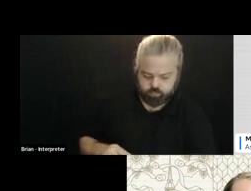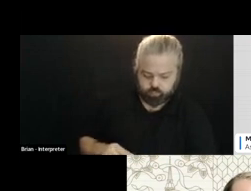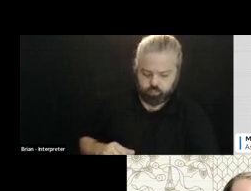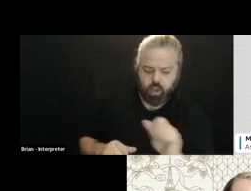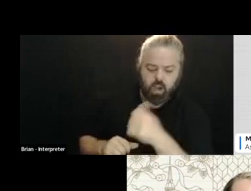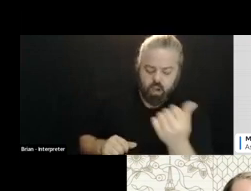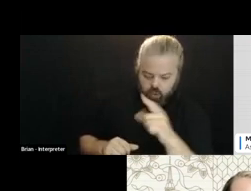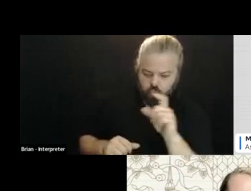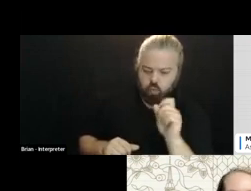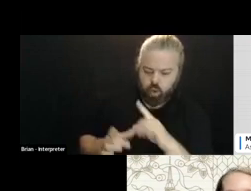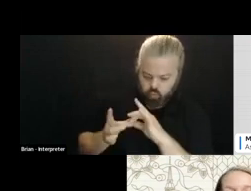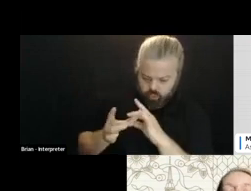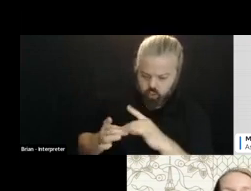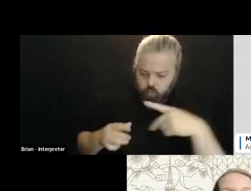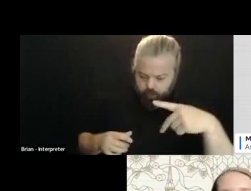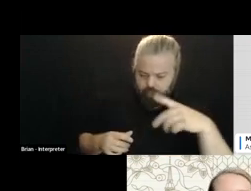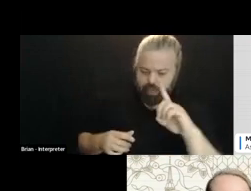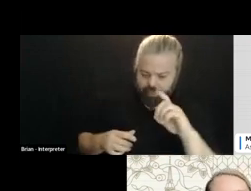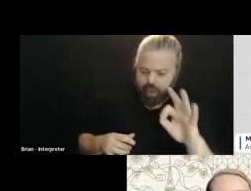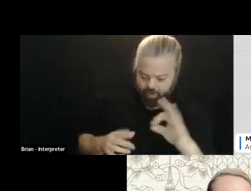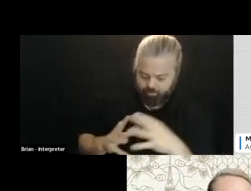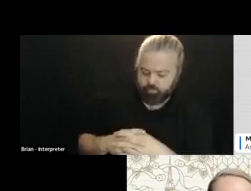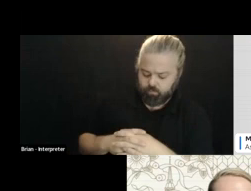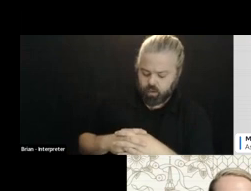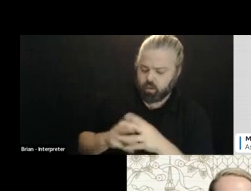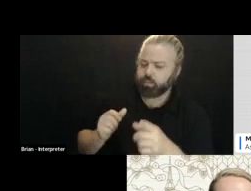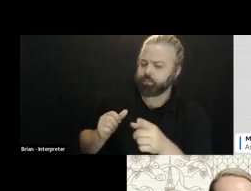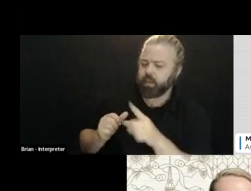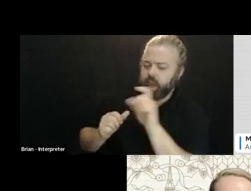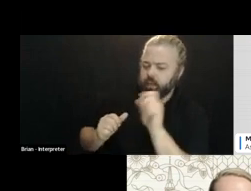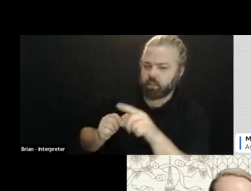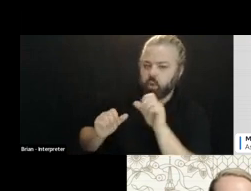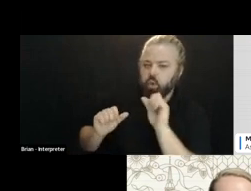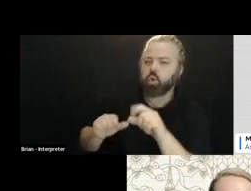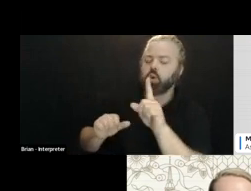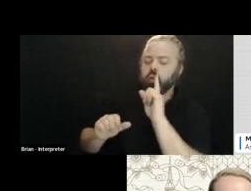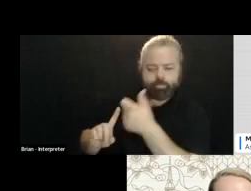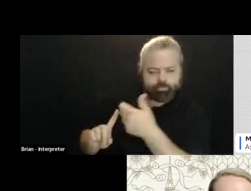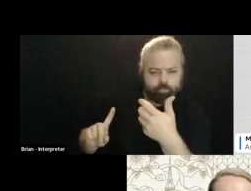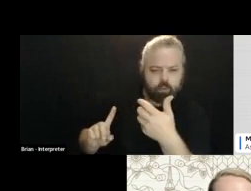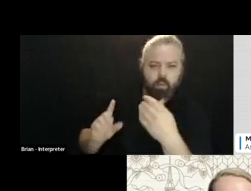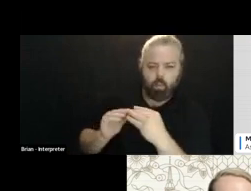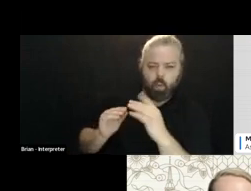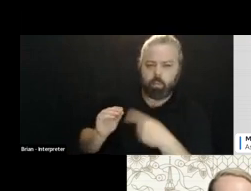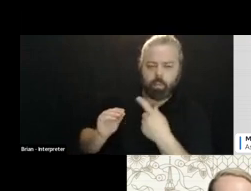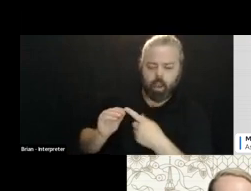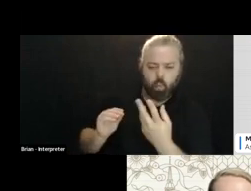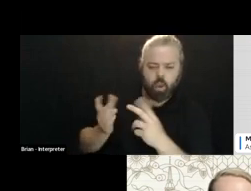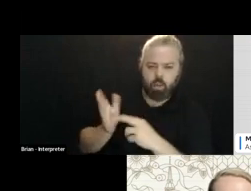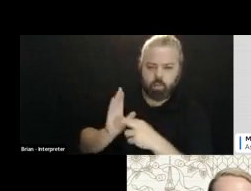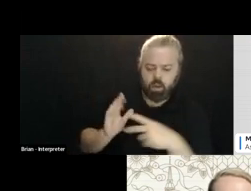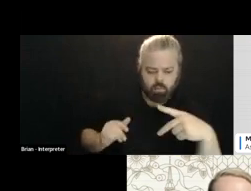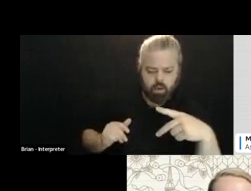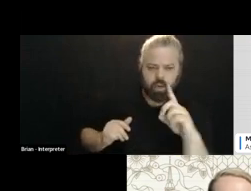to PDFs, and just asking if you could elaborate a bit more on what you mean by PDF.